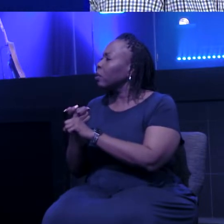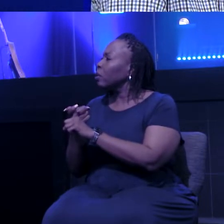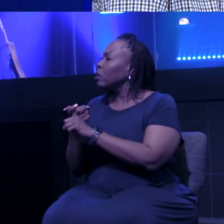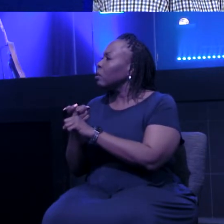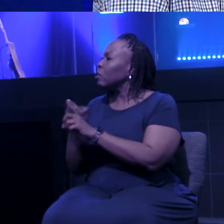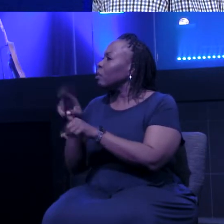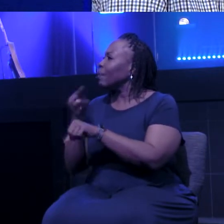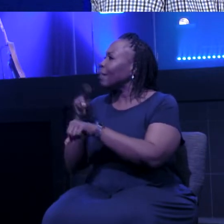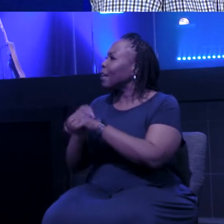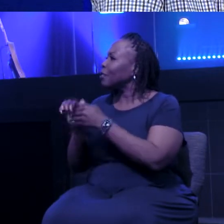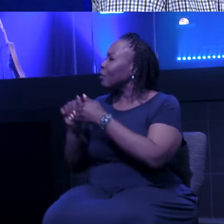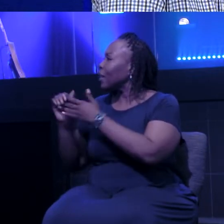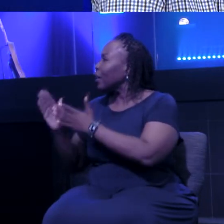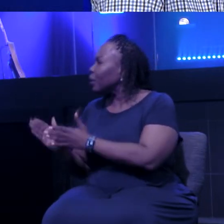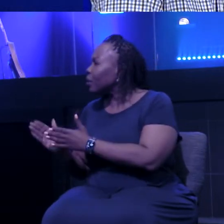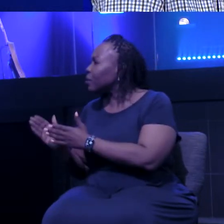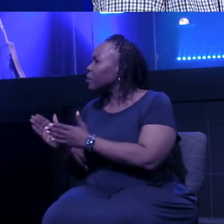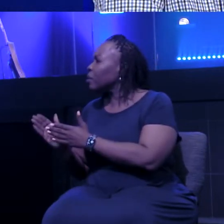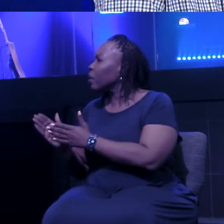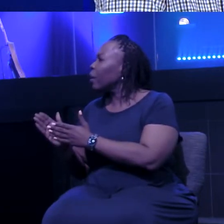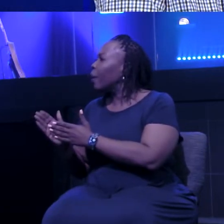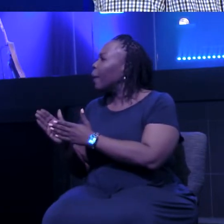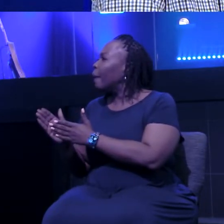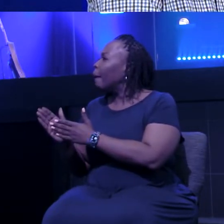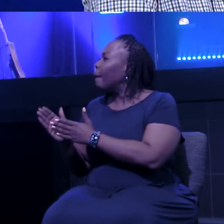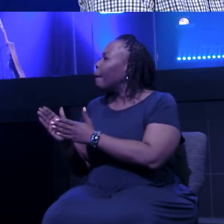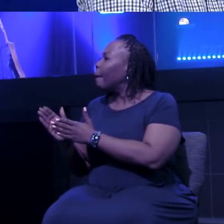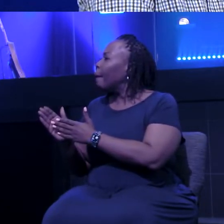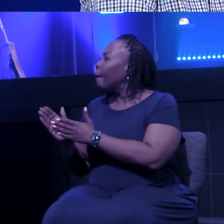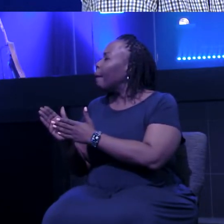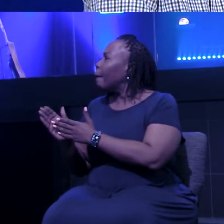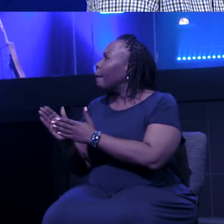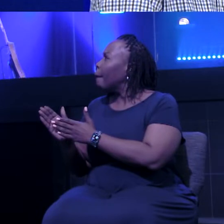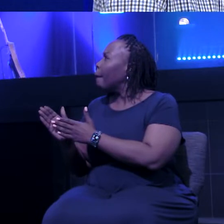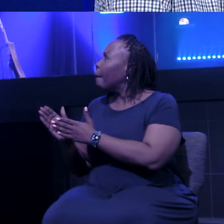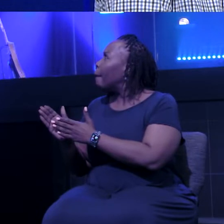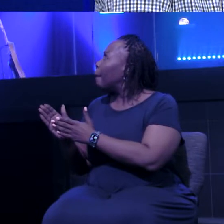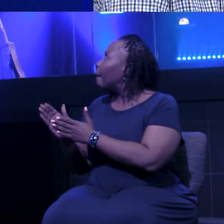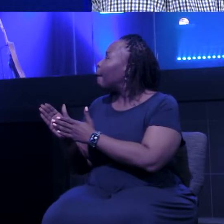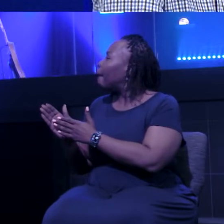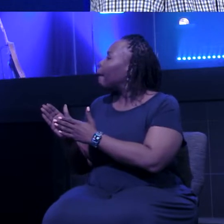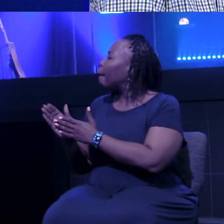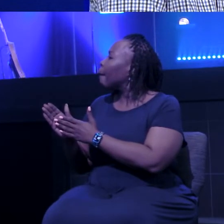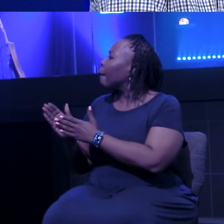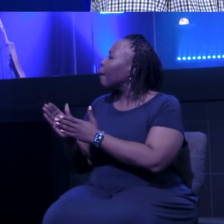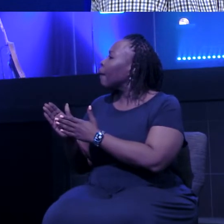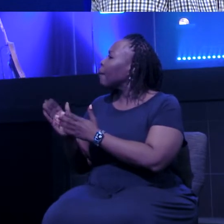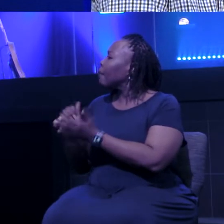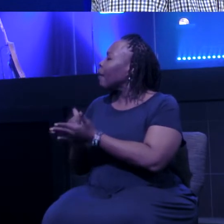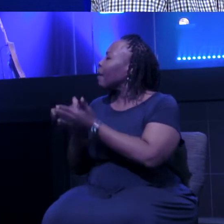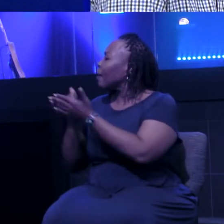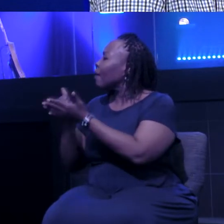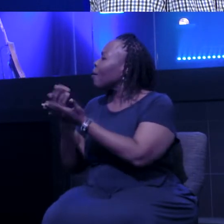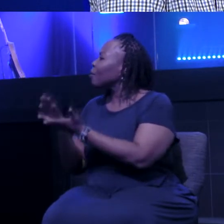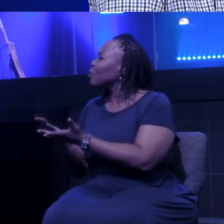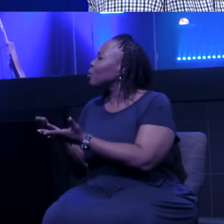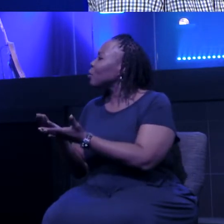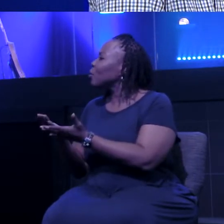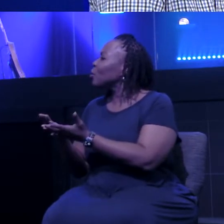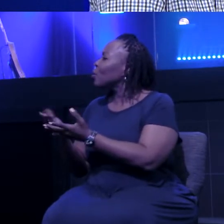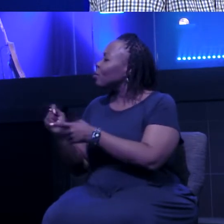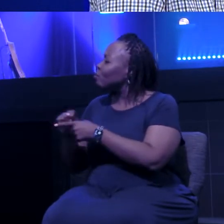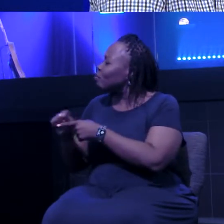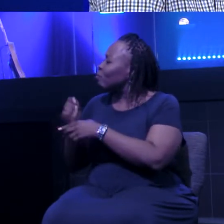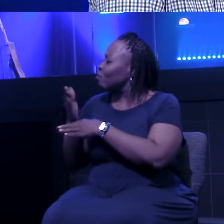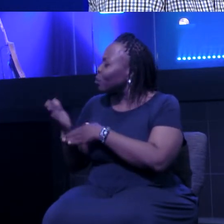national leaders that guys are a little bit further down the path than even me, that discipled you and mentored